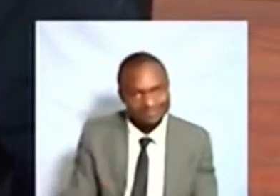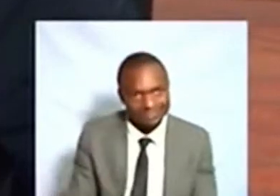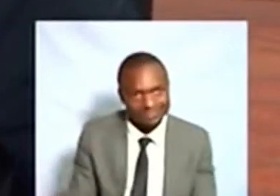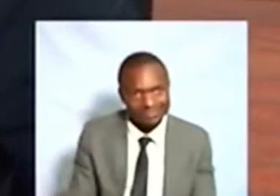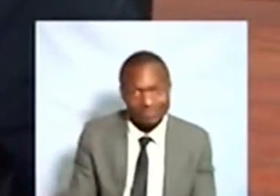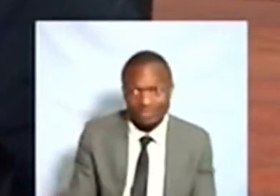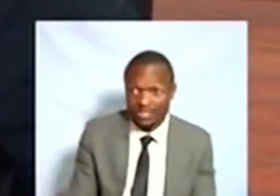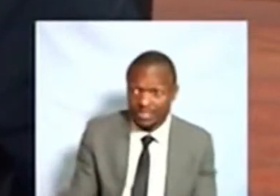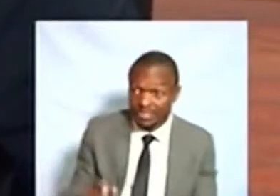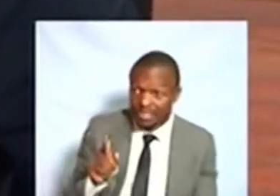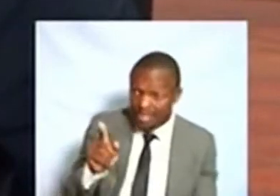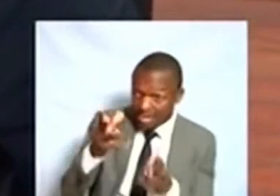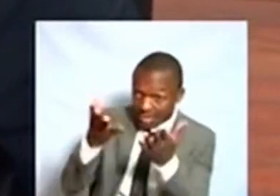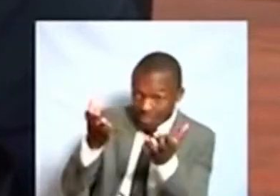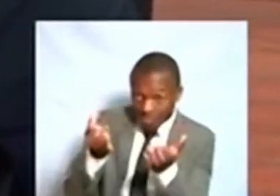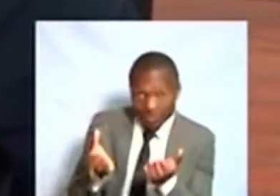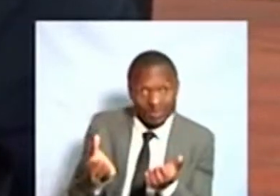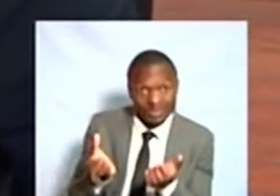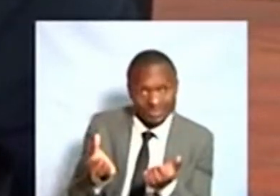I would want, Chair,